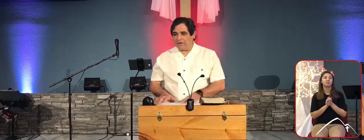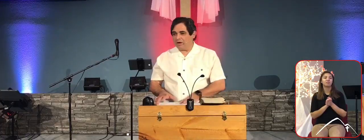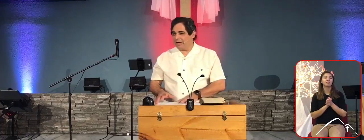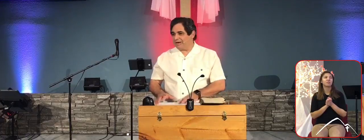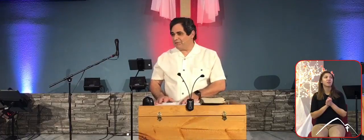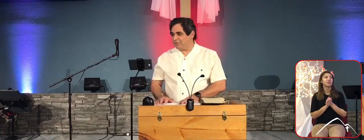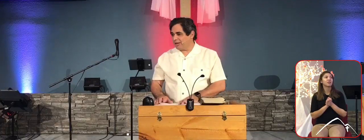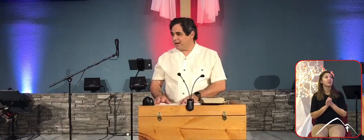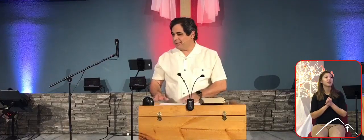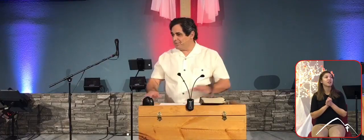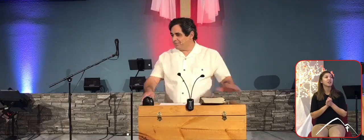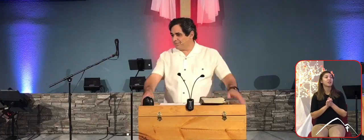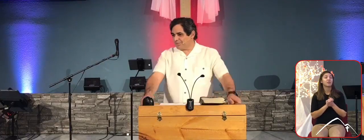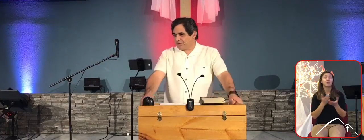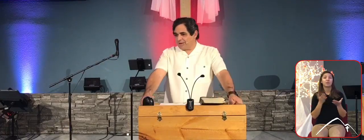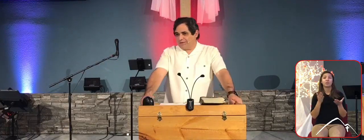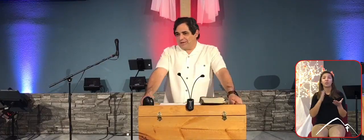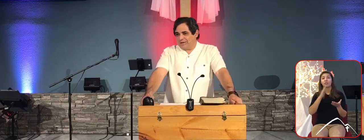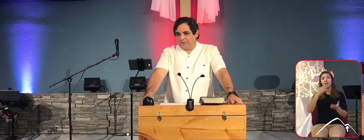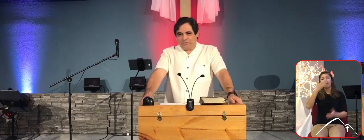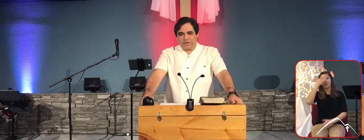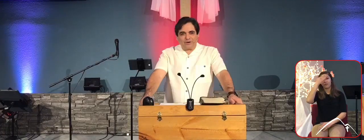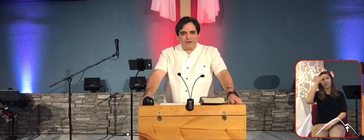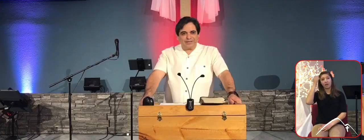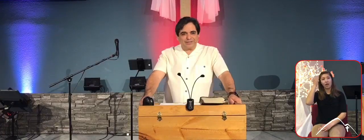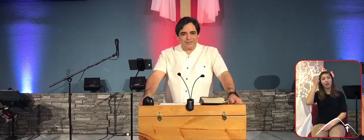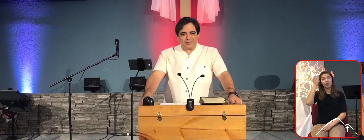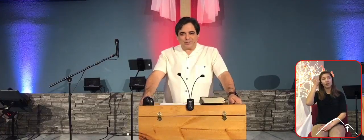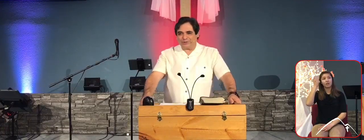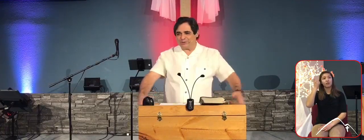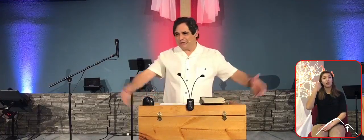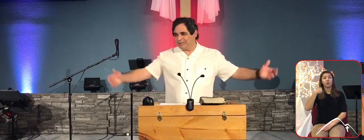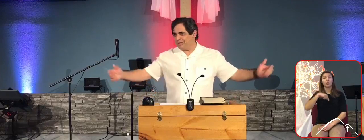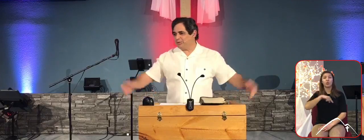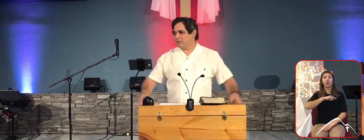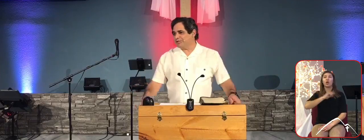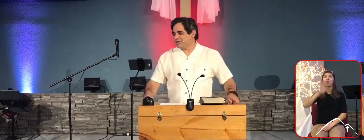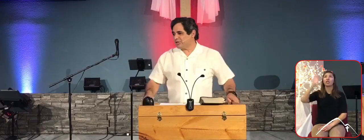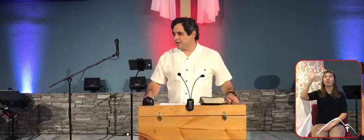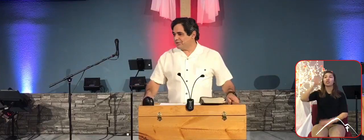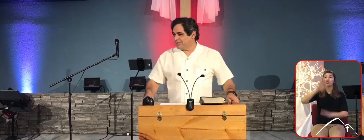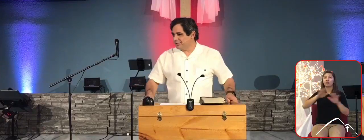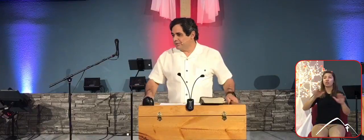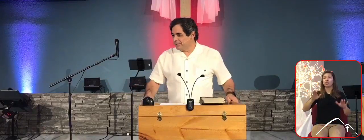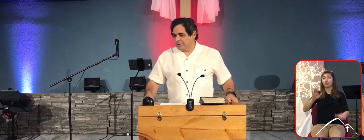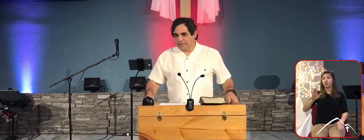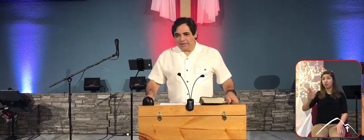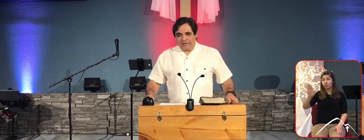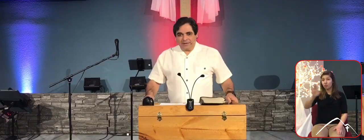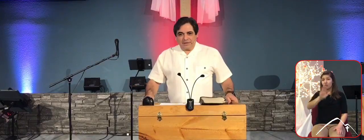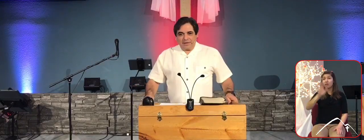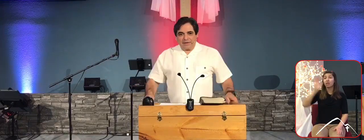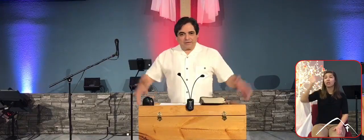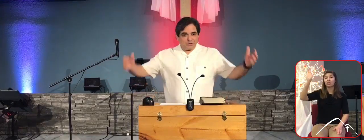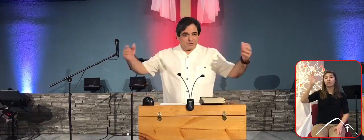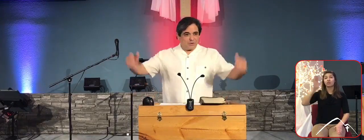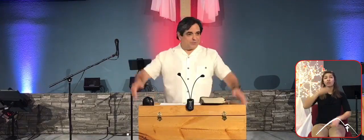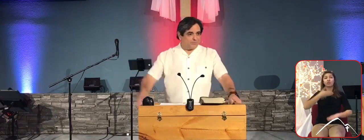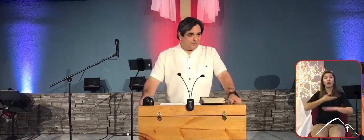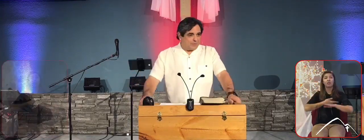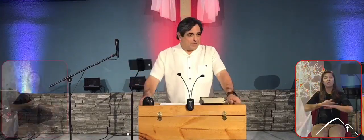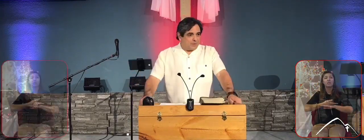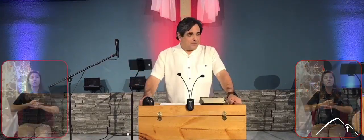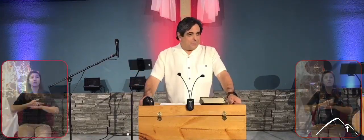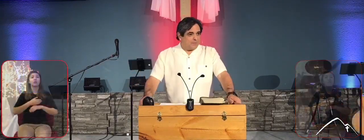We ought not ever forget that we are his children, that you are his child. And as a